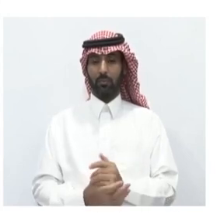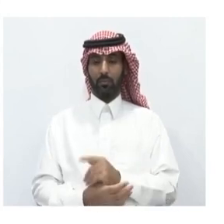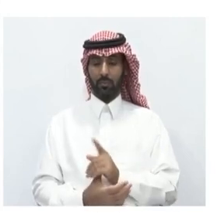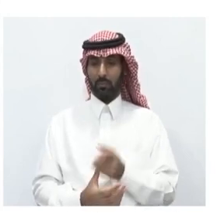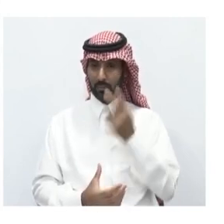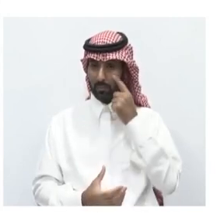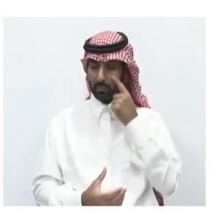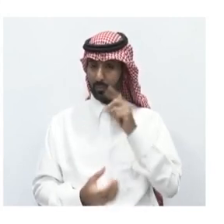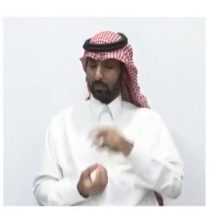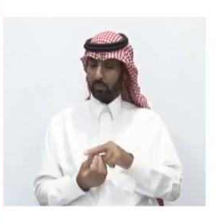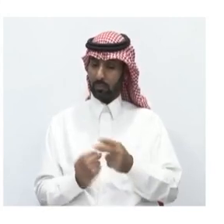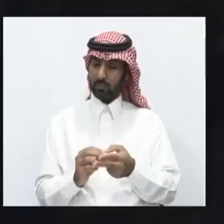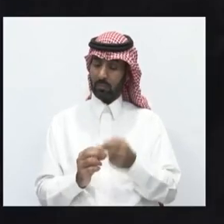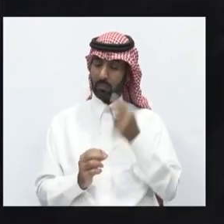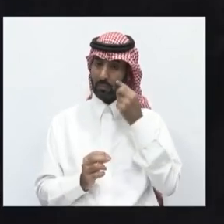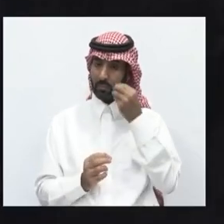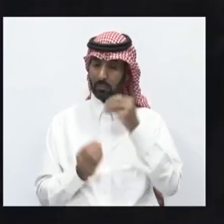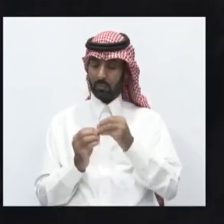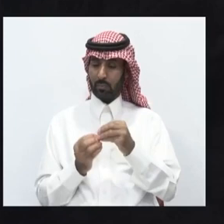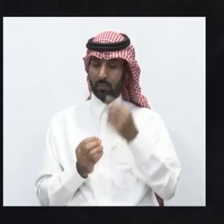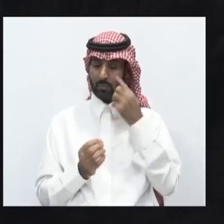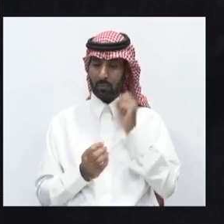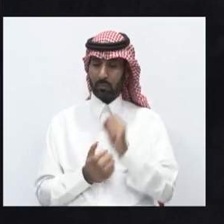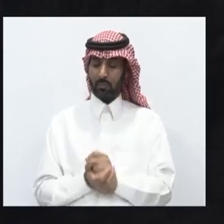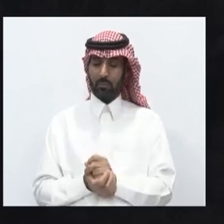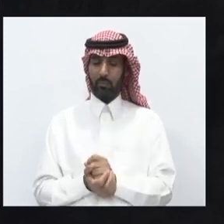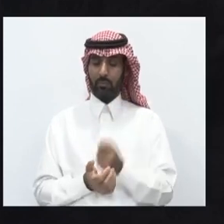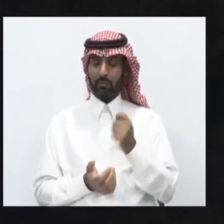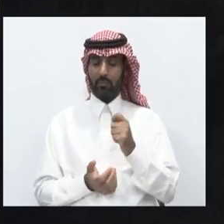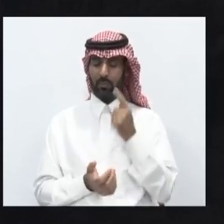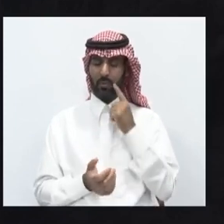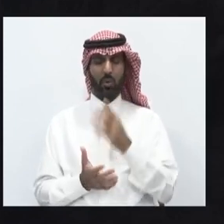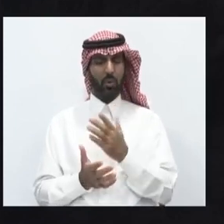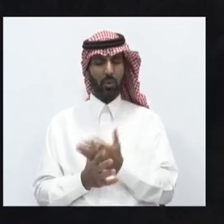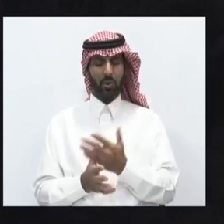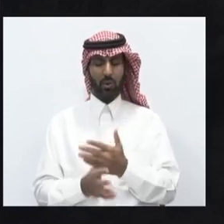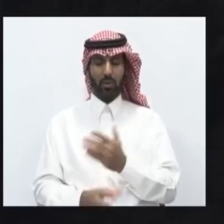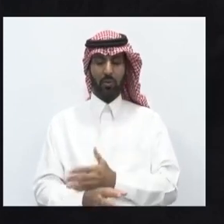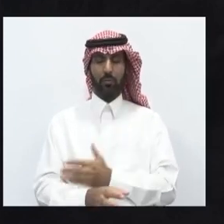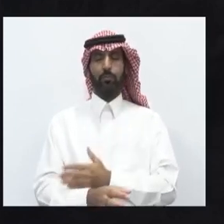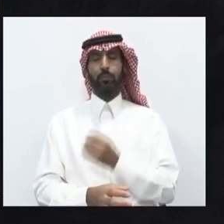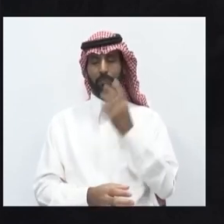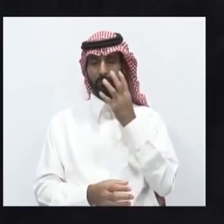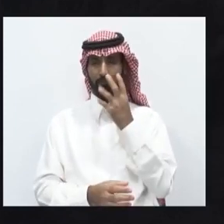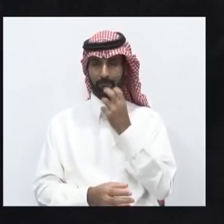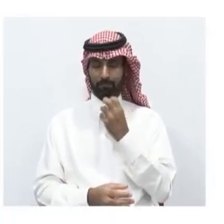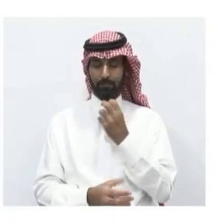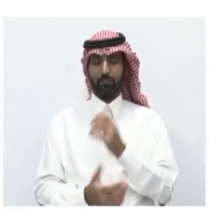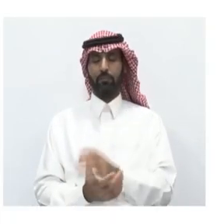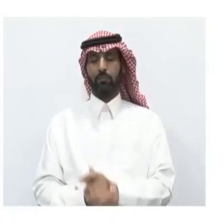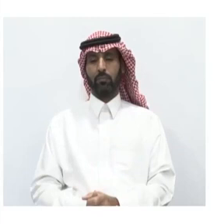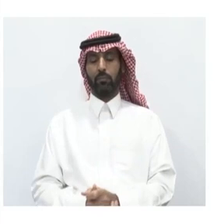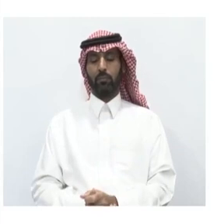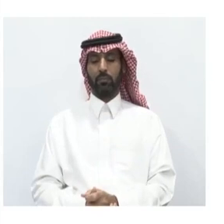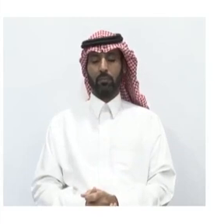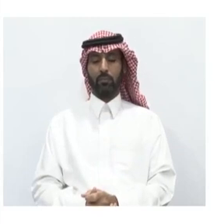your eyes, actually, a little bit are turning red because you are tired and sleepy. Are the